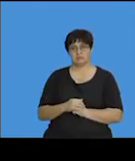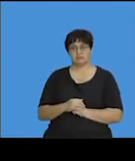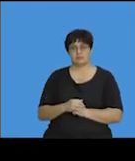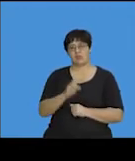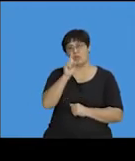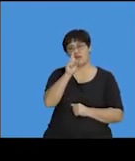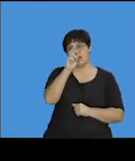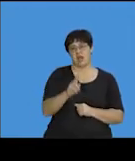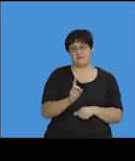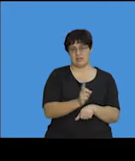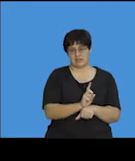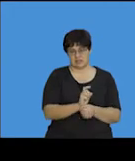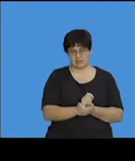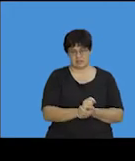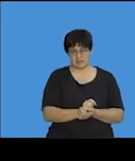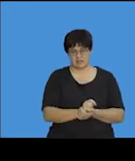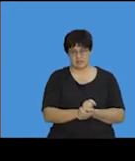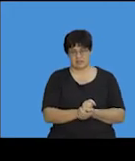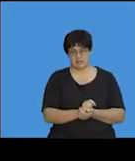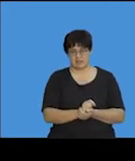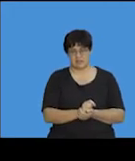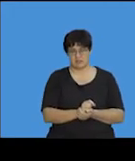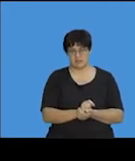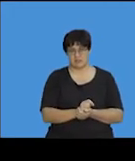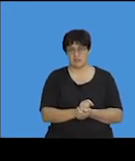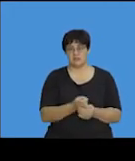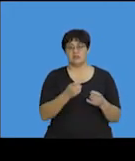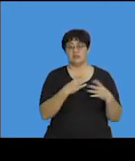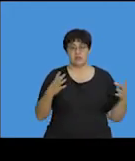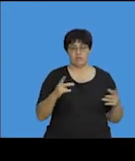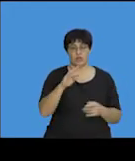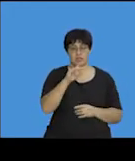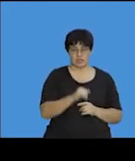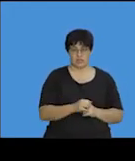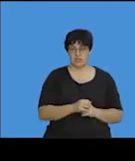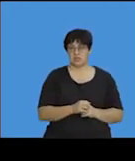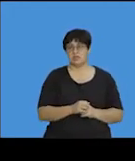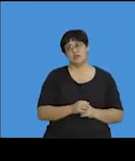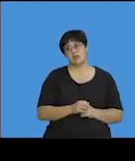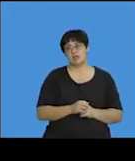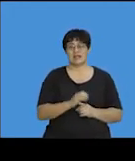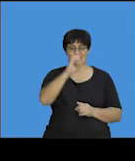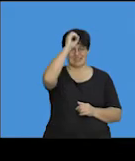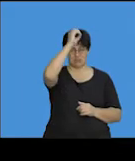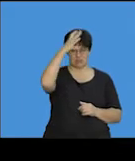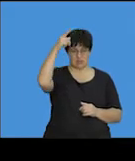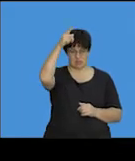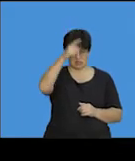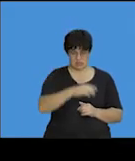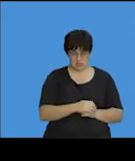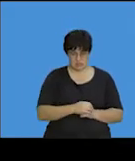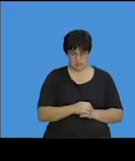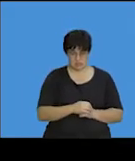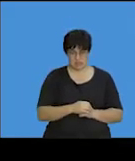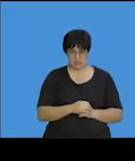takes 1.5 seconds. I know the initial velocity at x is 0, and I want to know